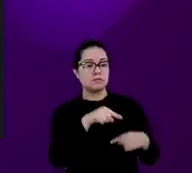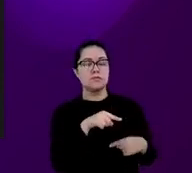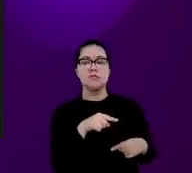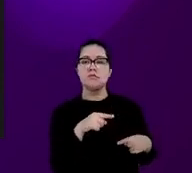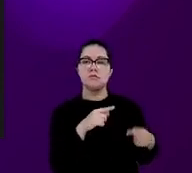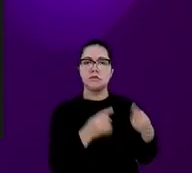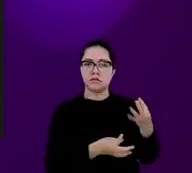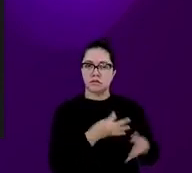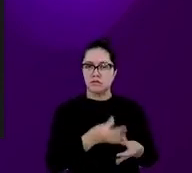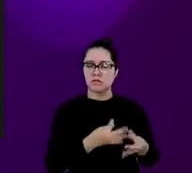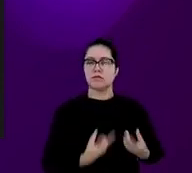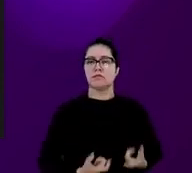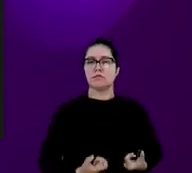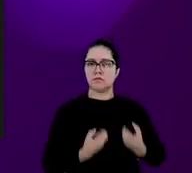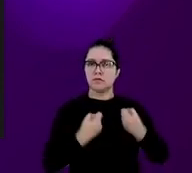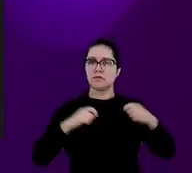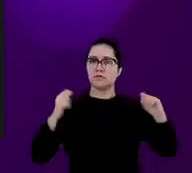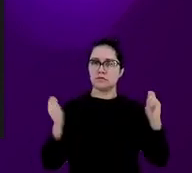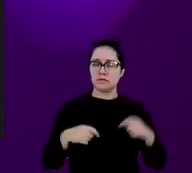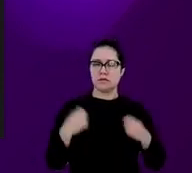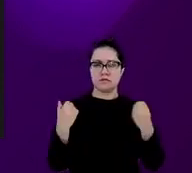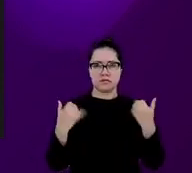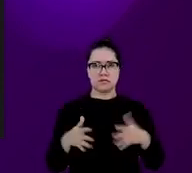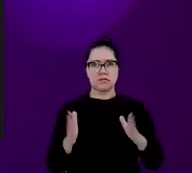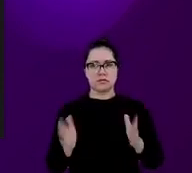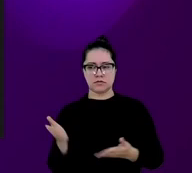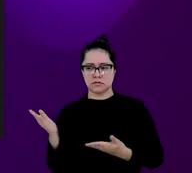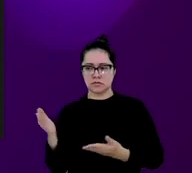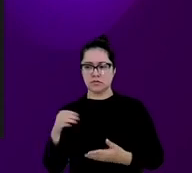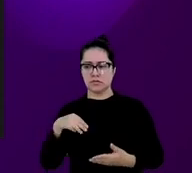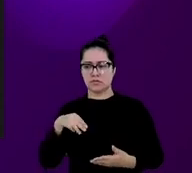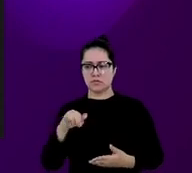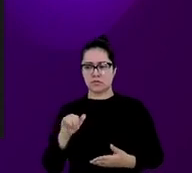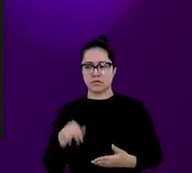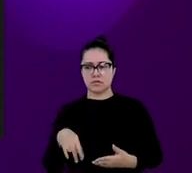or even connected with other type of